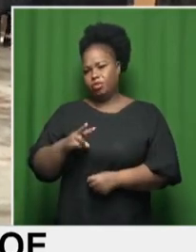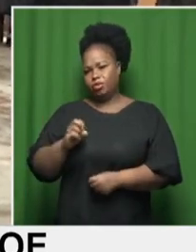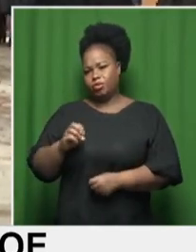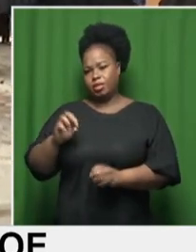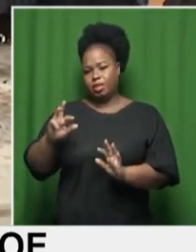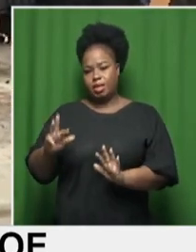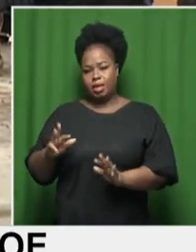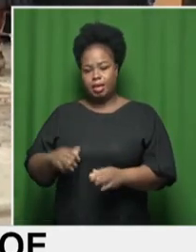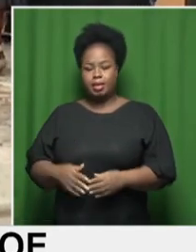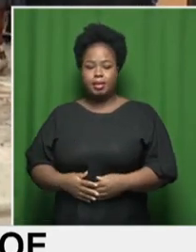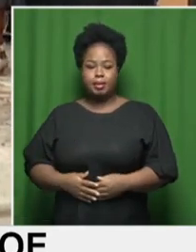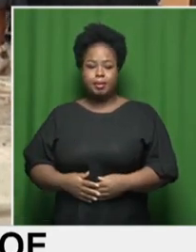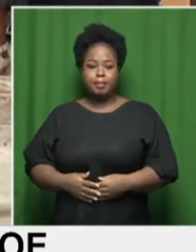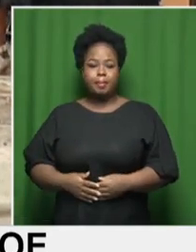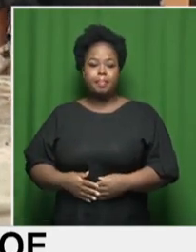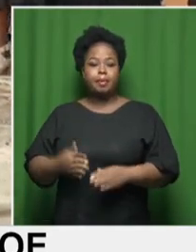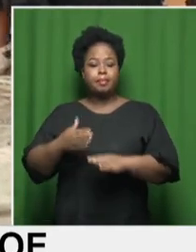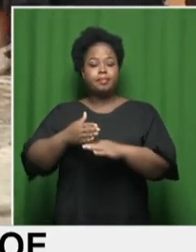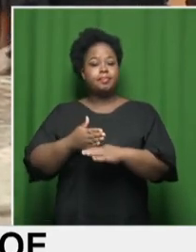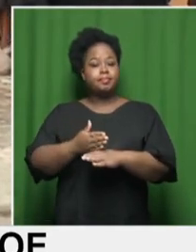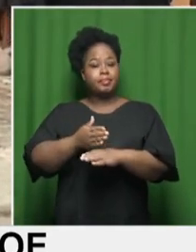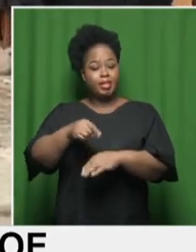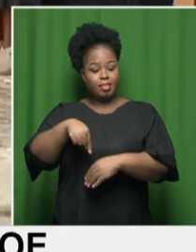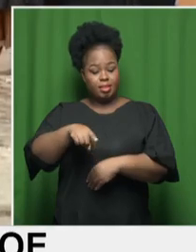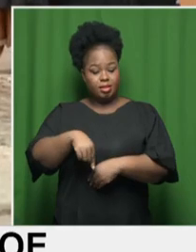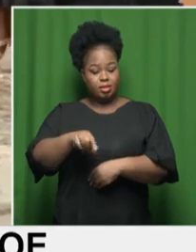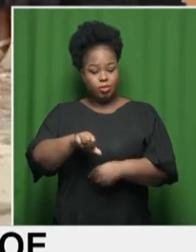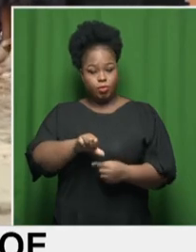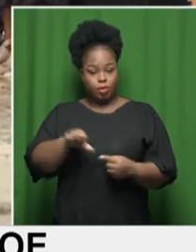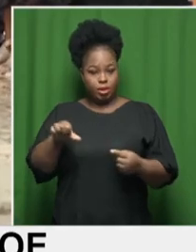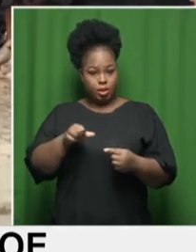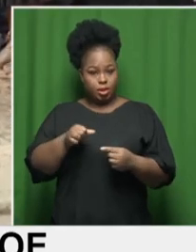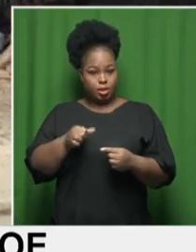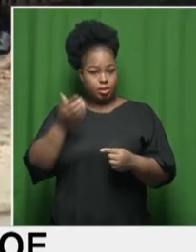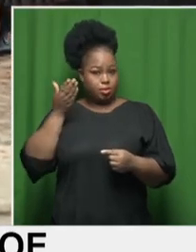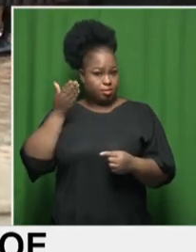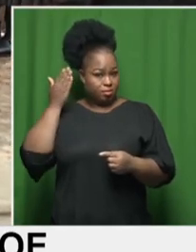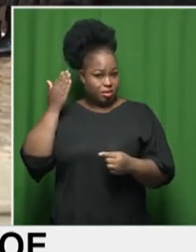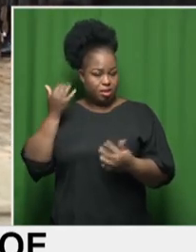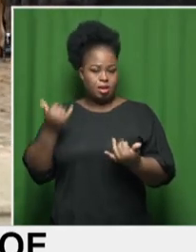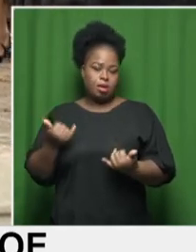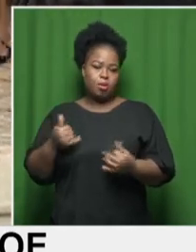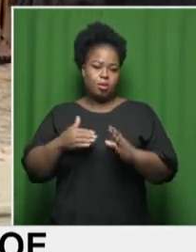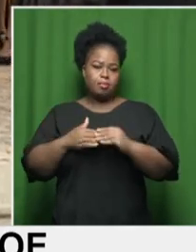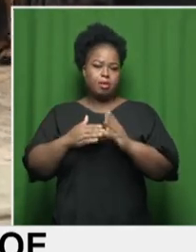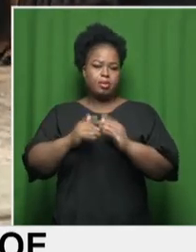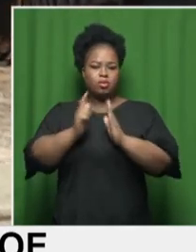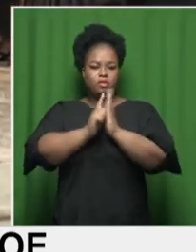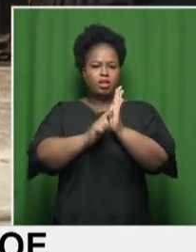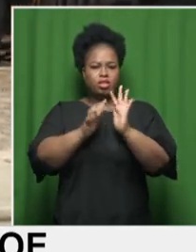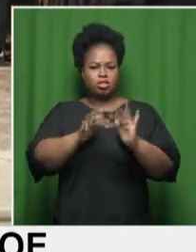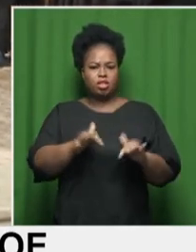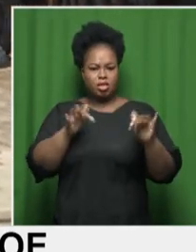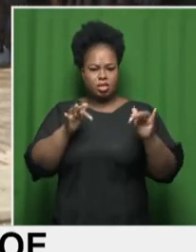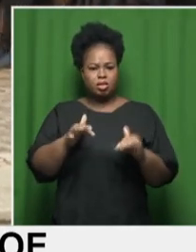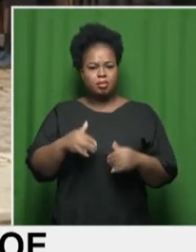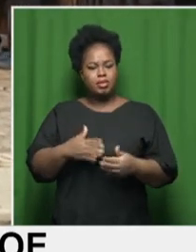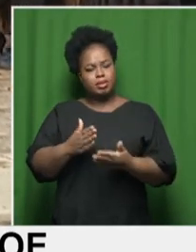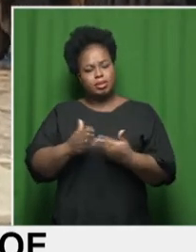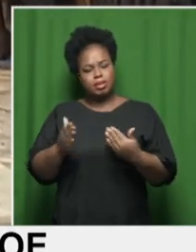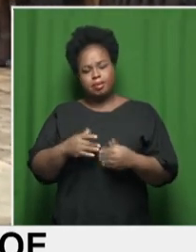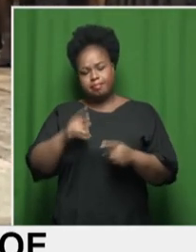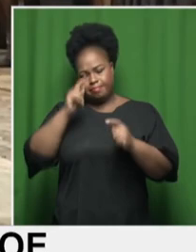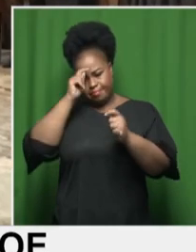2009. And actually, earlier on during the week, some members of the legislature were just paying